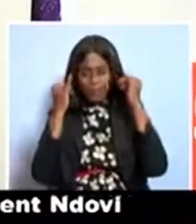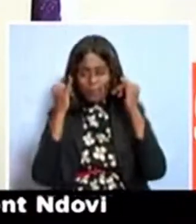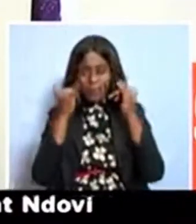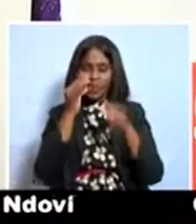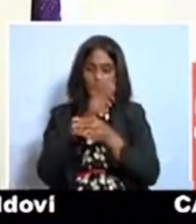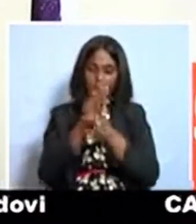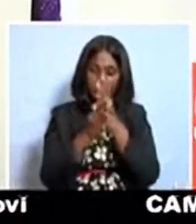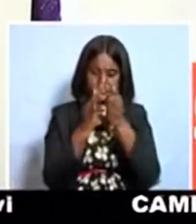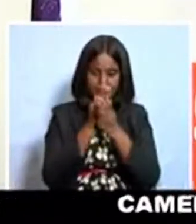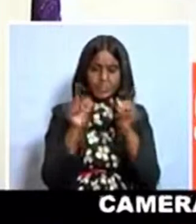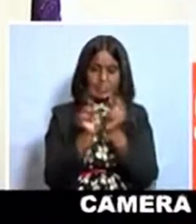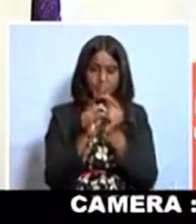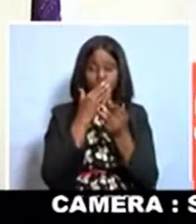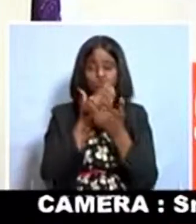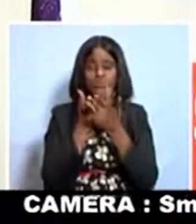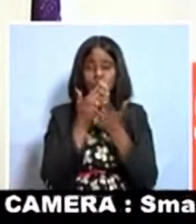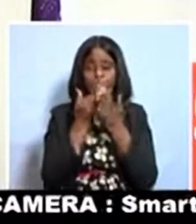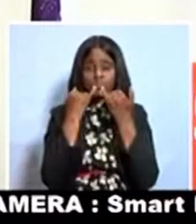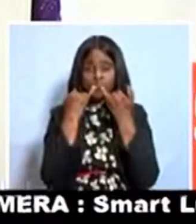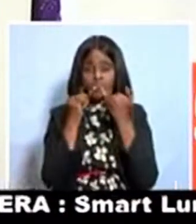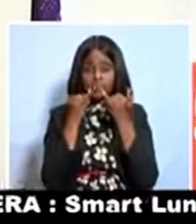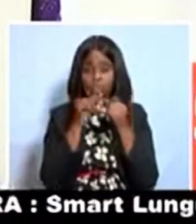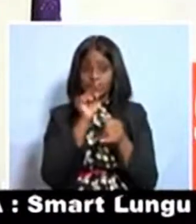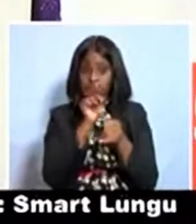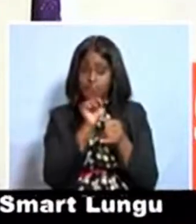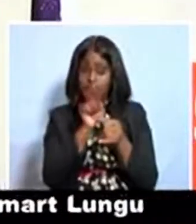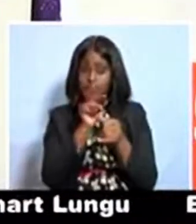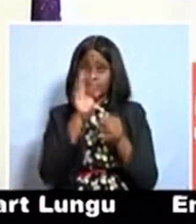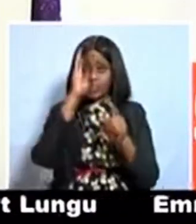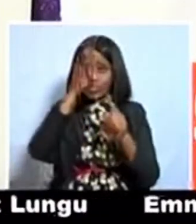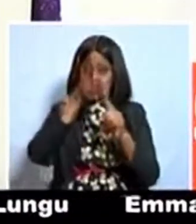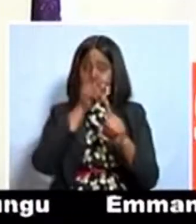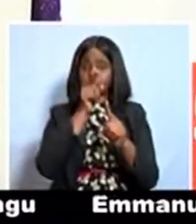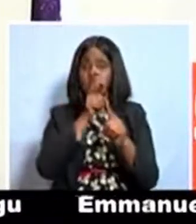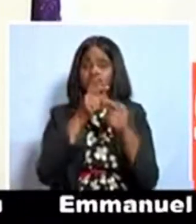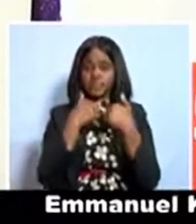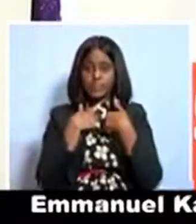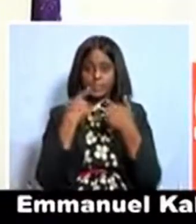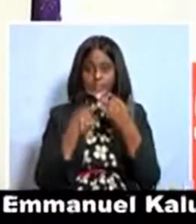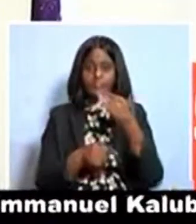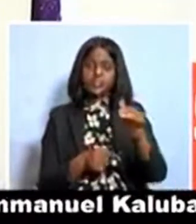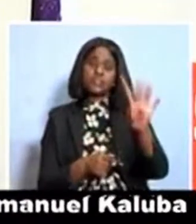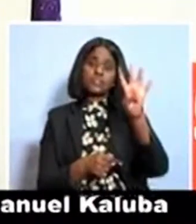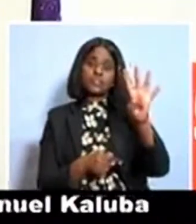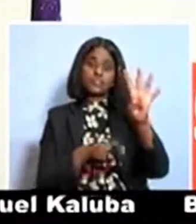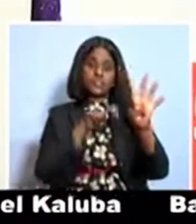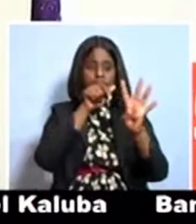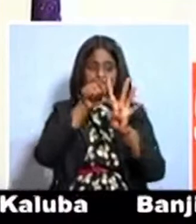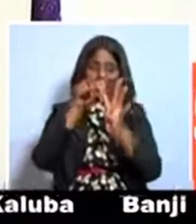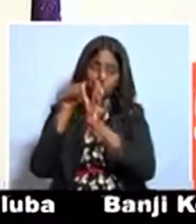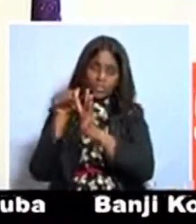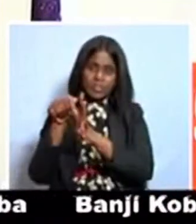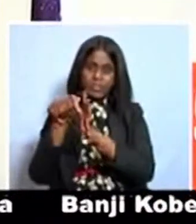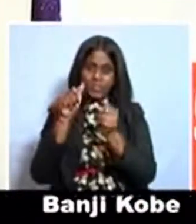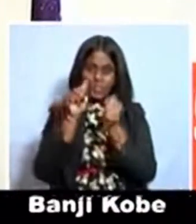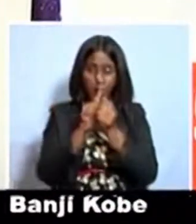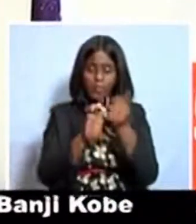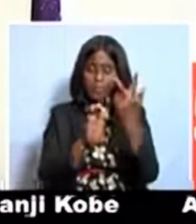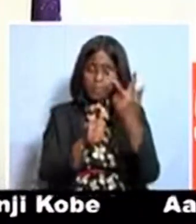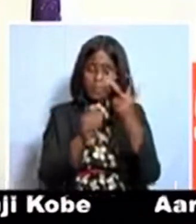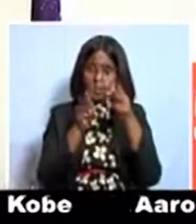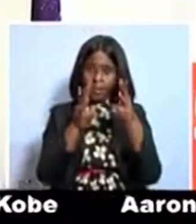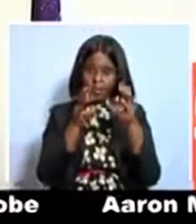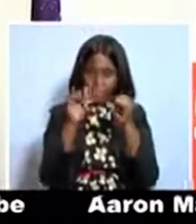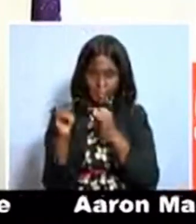infrastructure. It also worth mentioning that this goal is made up of 5 targets and 3 means of